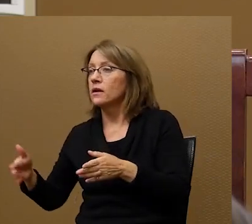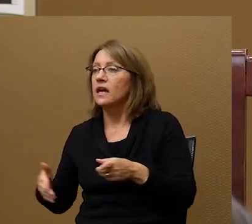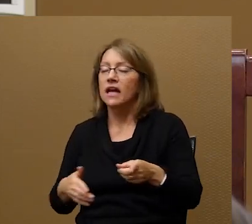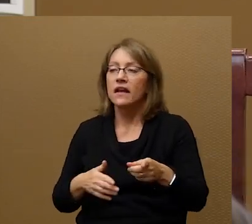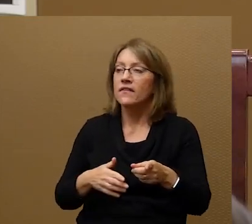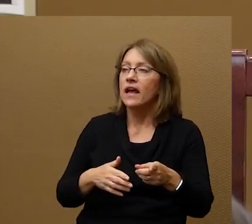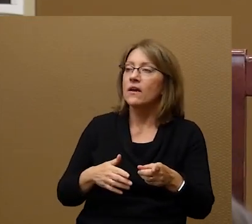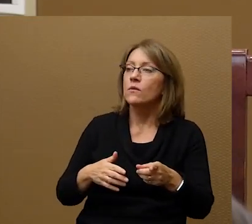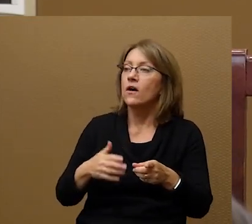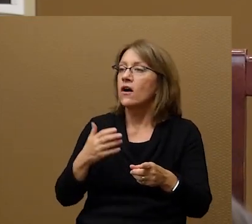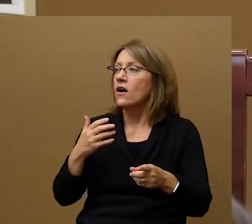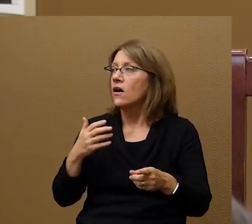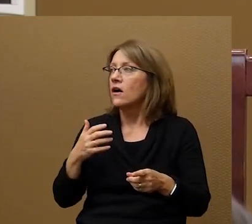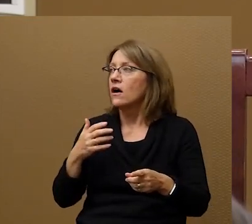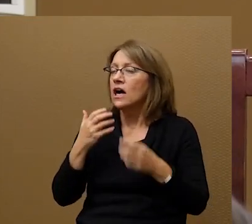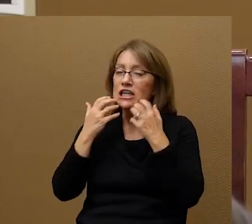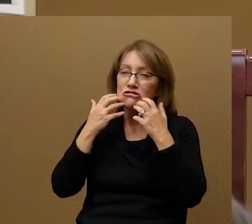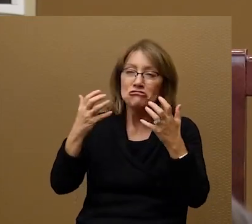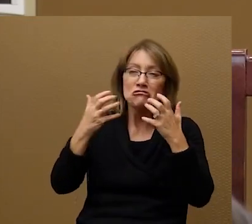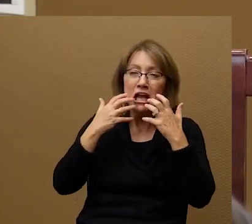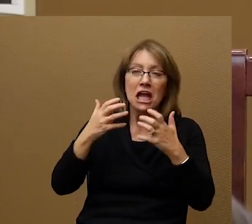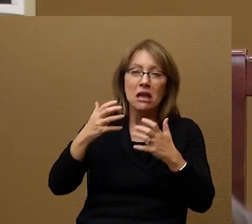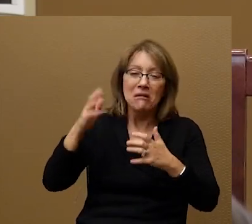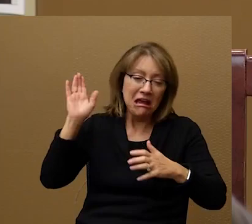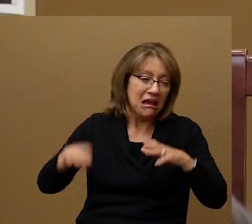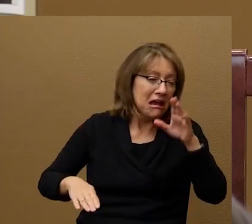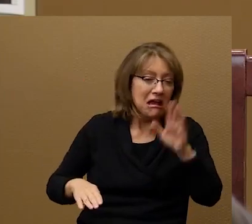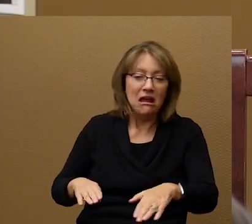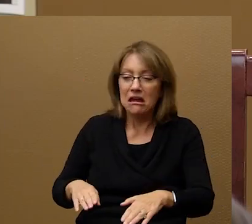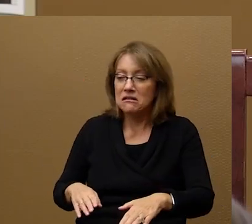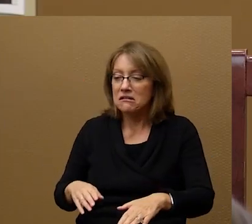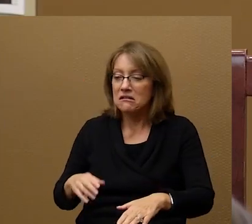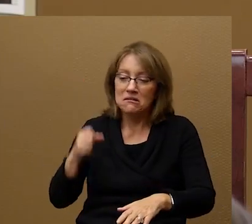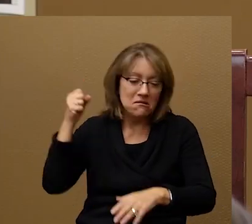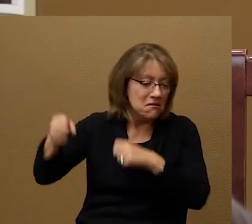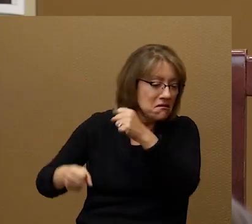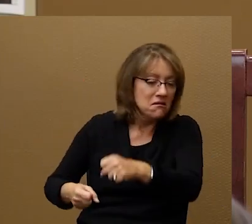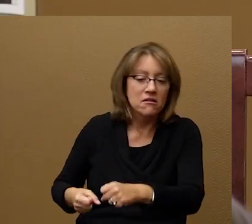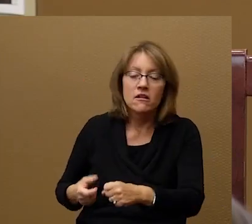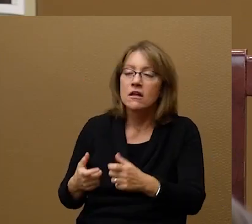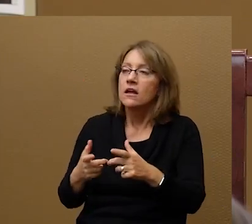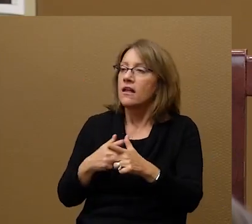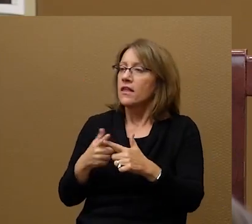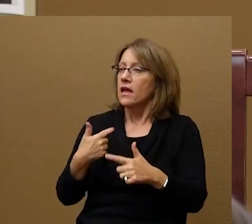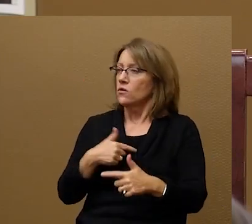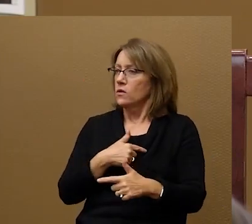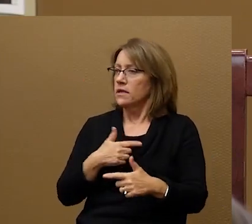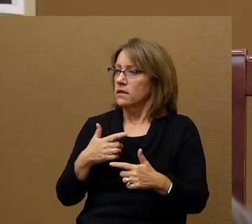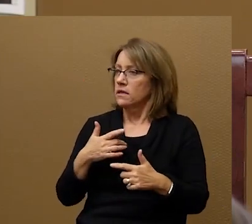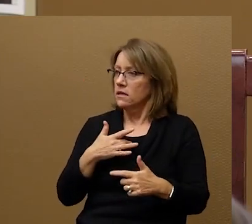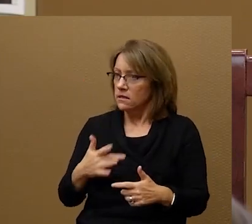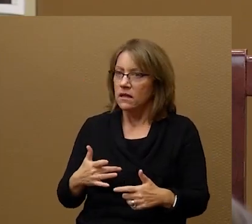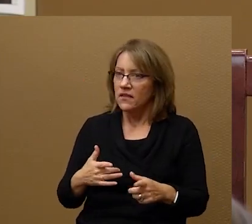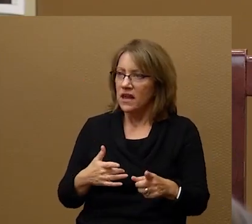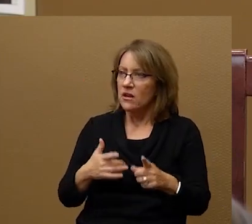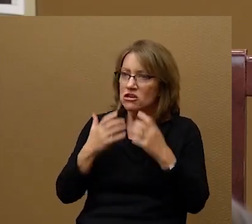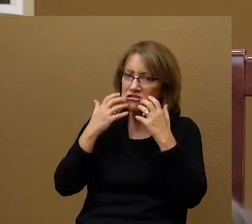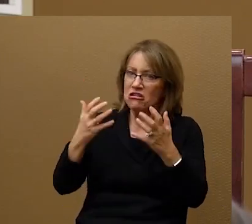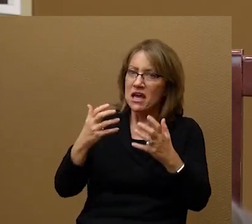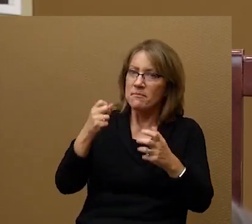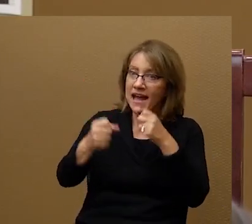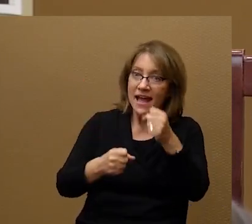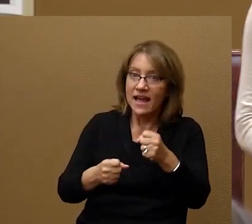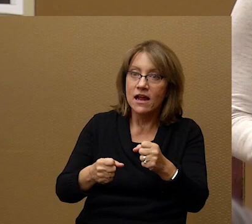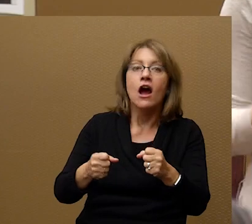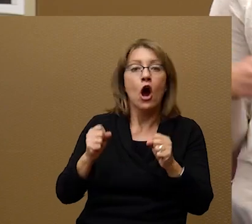scream and play or scream and hit. And then what we tend to do is they'll scream and hit. Okay, let's go